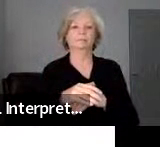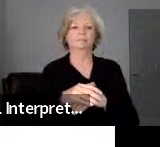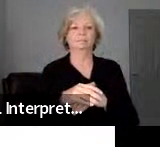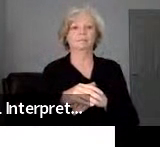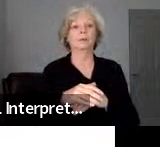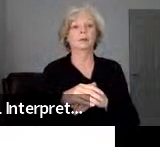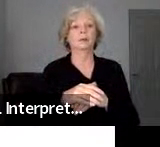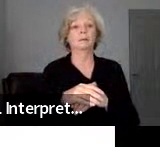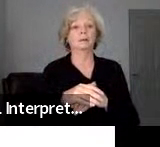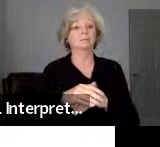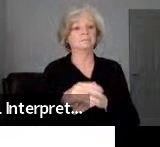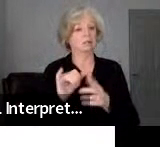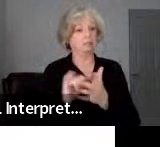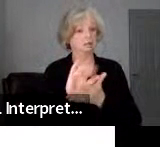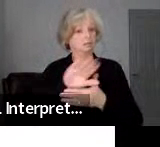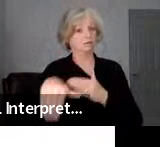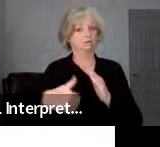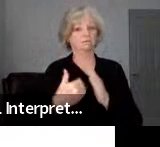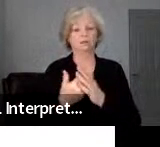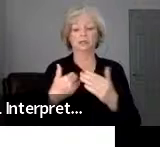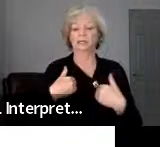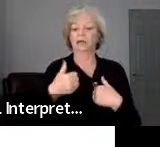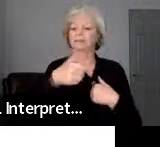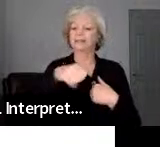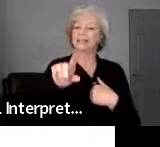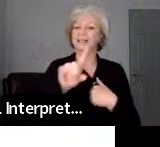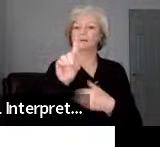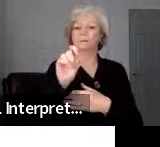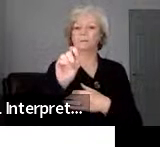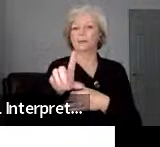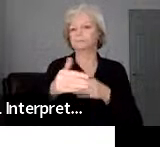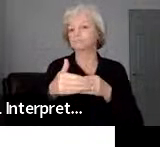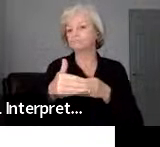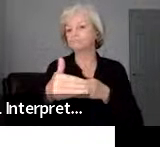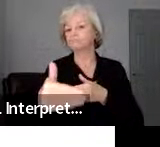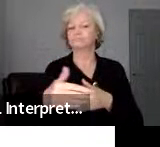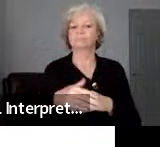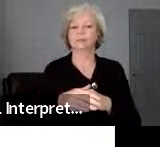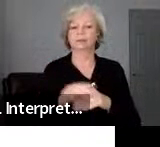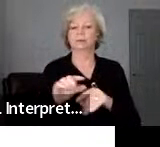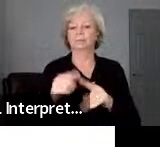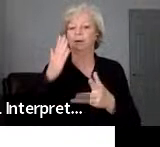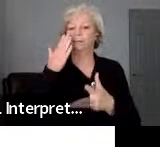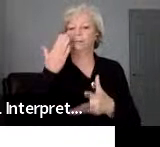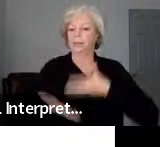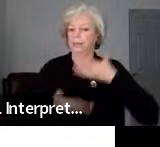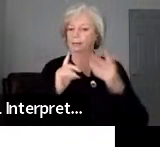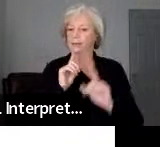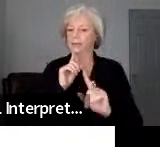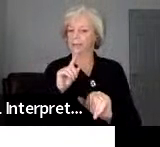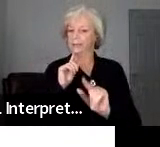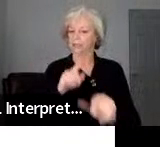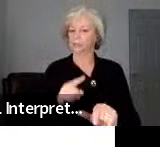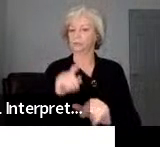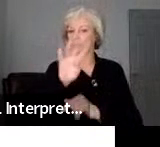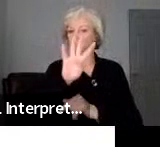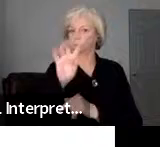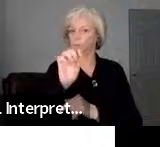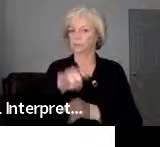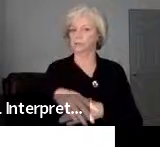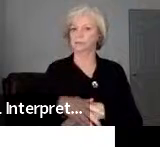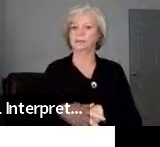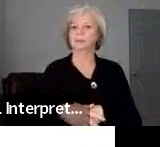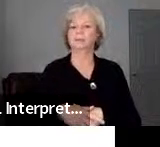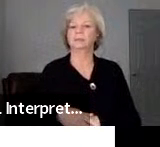Okay, I guess that's it. I don't know if folks have any questions before we move on, but I'm happy to answer any questions. All